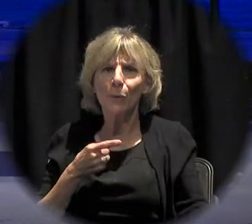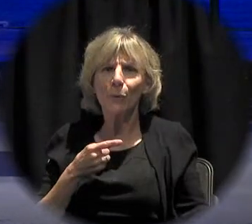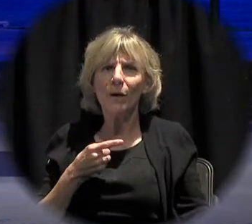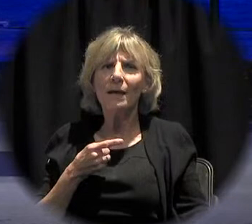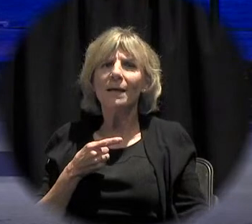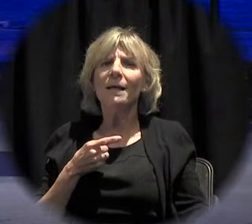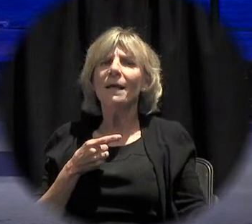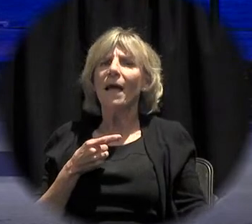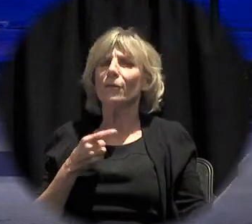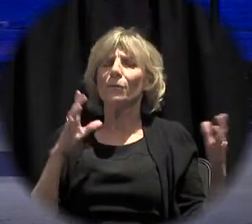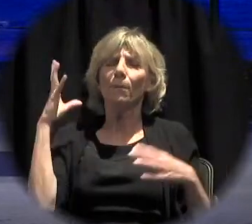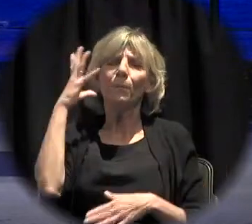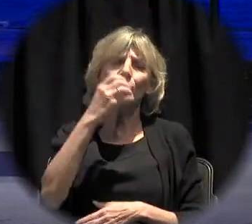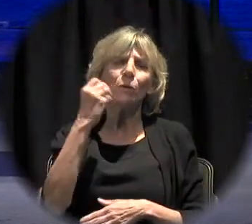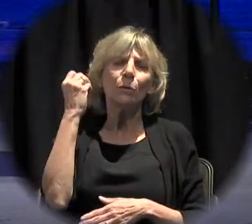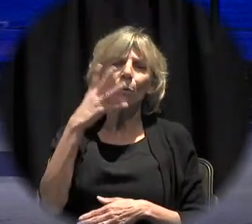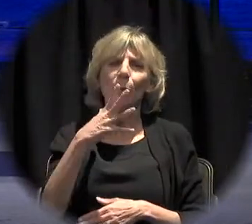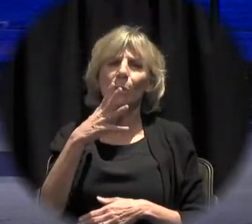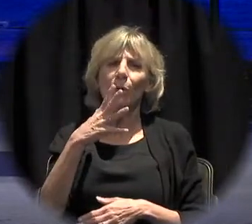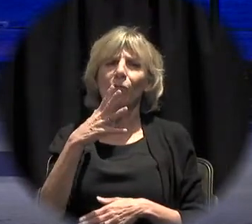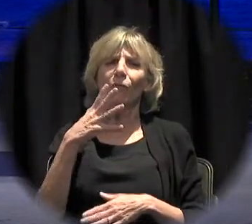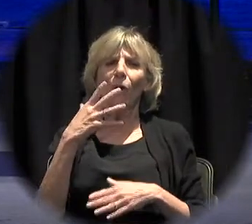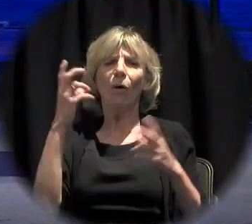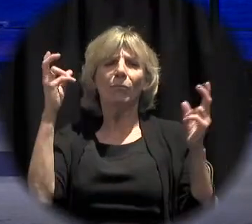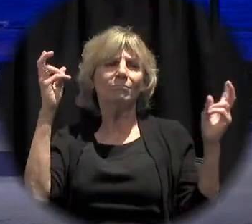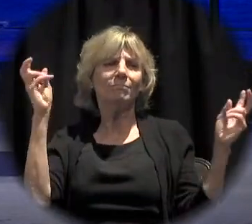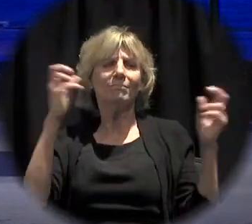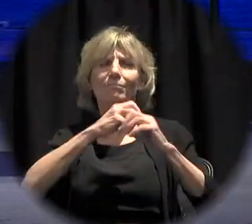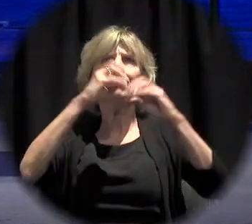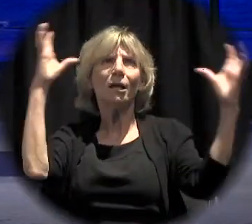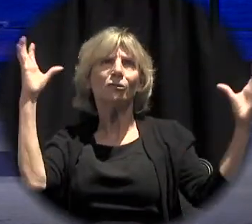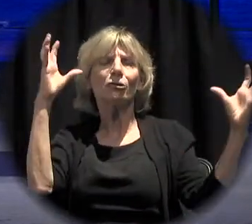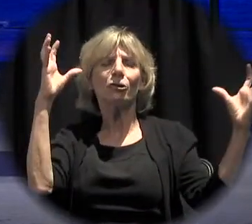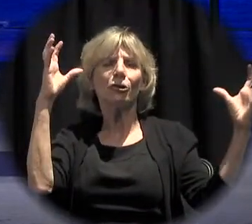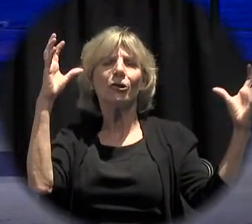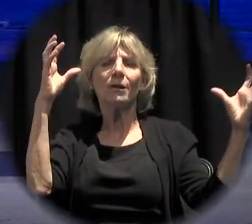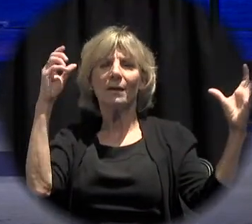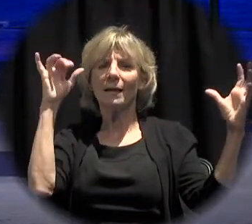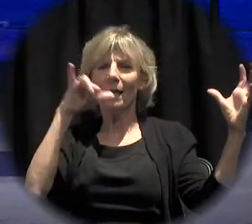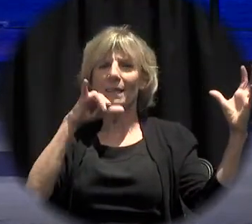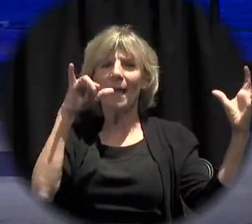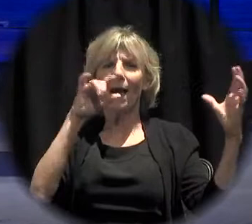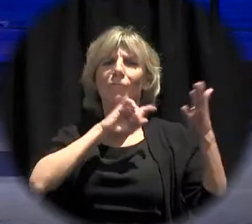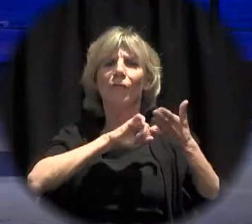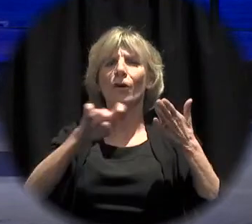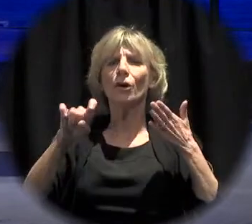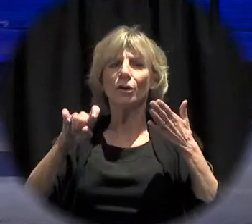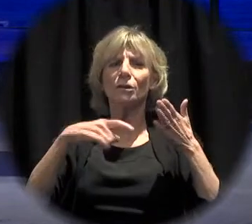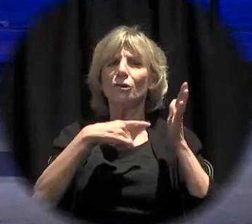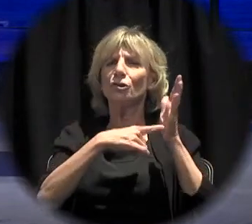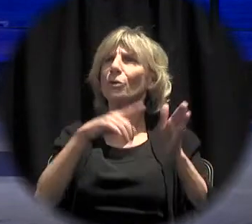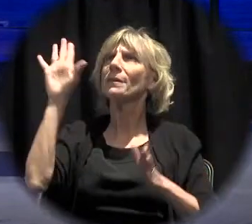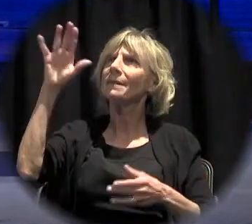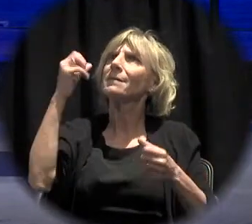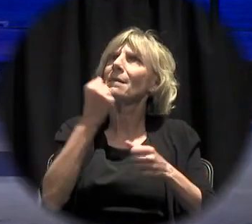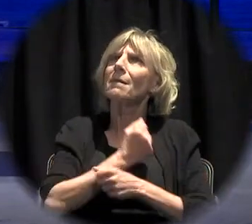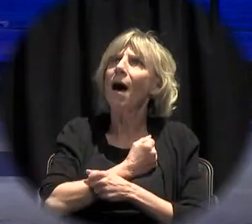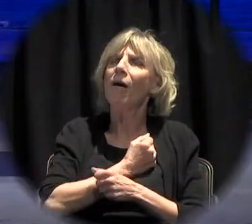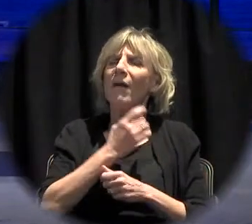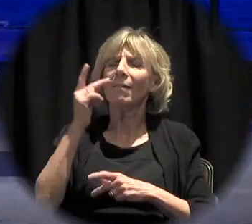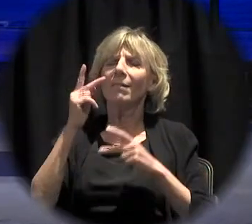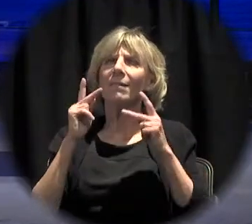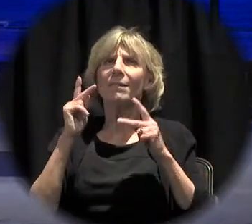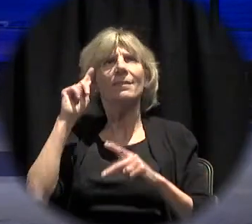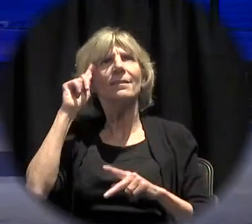Zephaniah 3:17. Consider that that same beautiful love is towards your children, towards the other significant people in your life if you're not